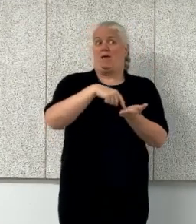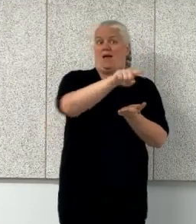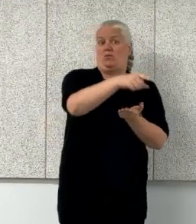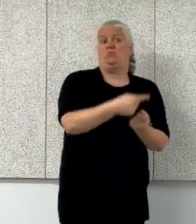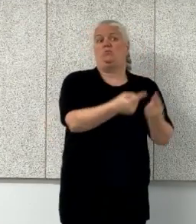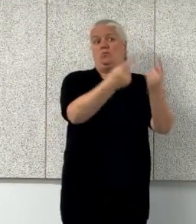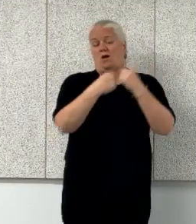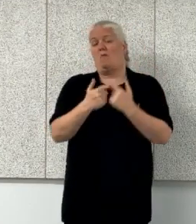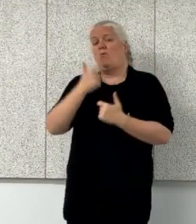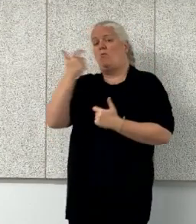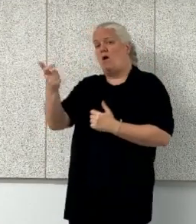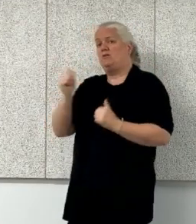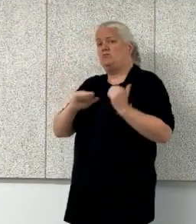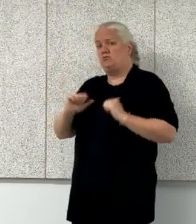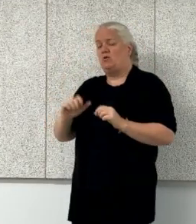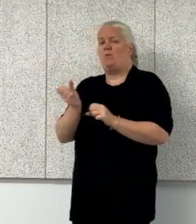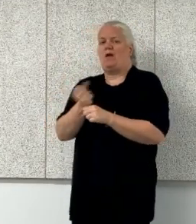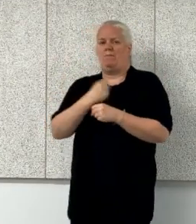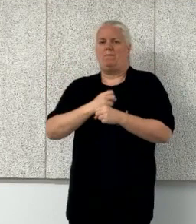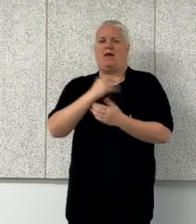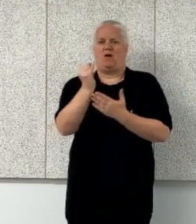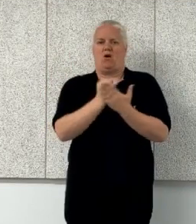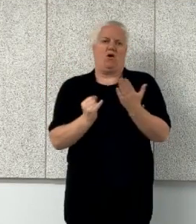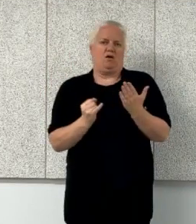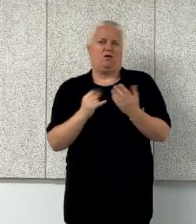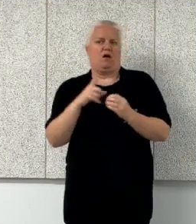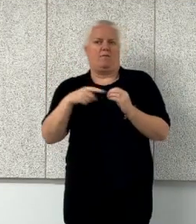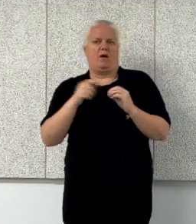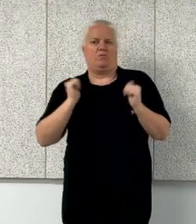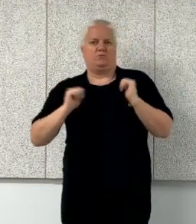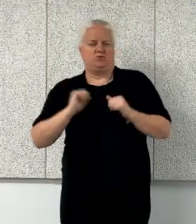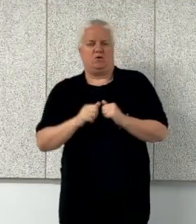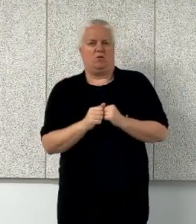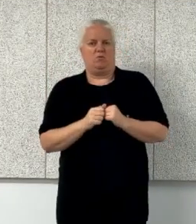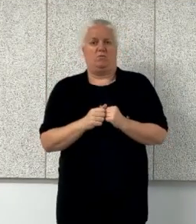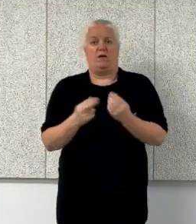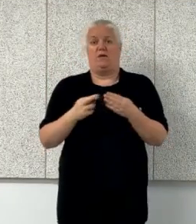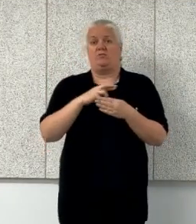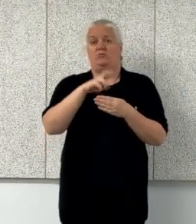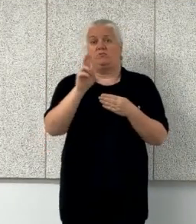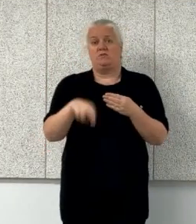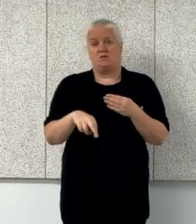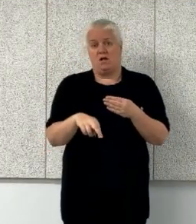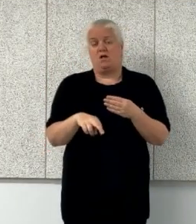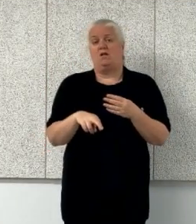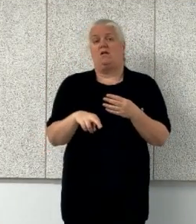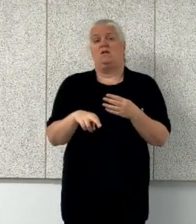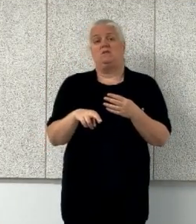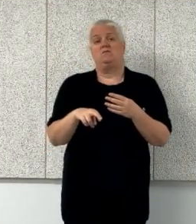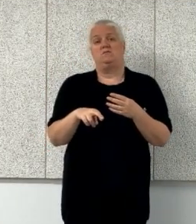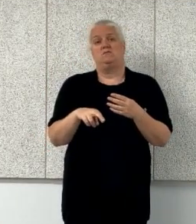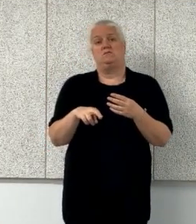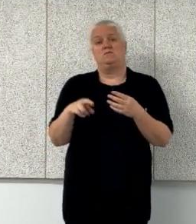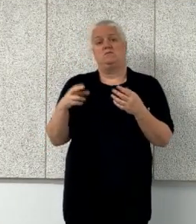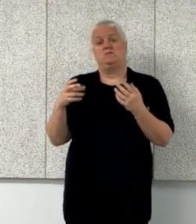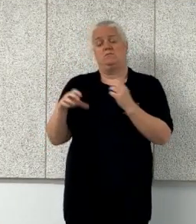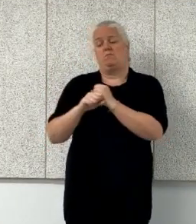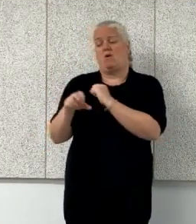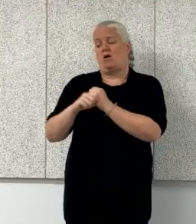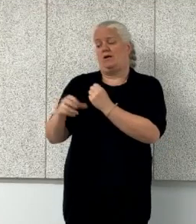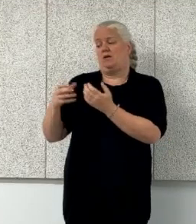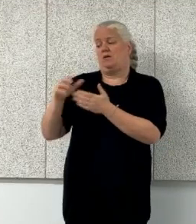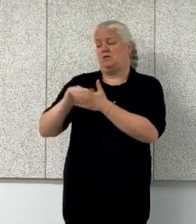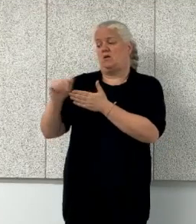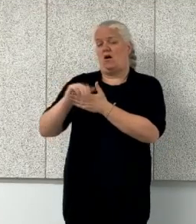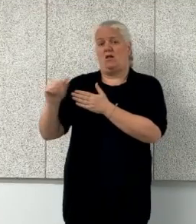attend the show and then they do fan art for the show, right? And the end result is you are reinvesting marketing dollars back into the pockets of artists,